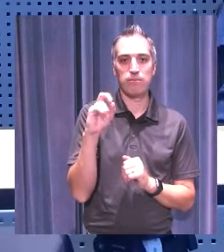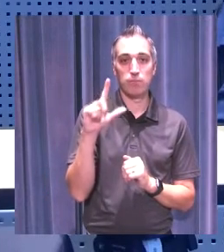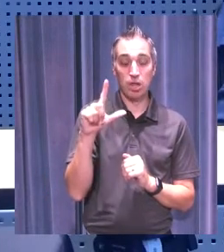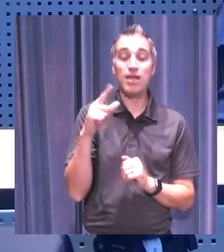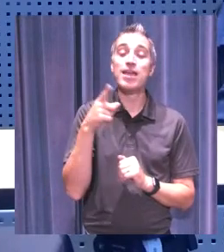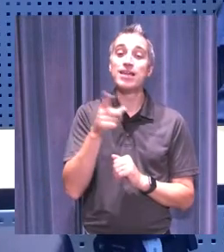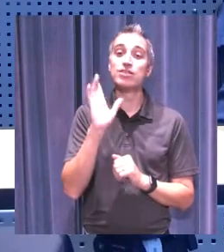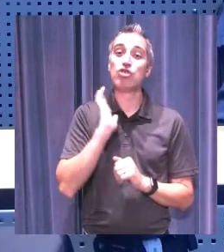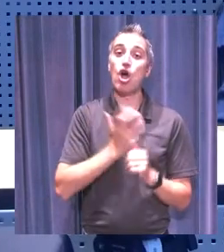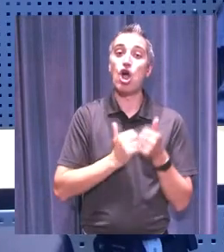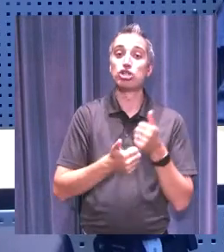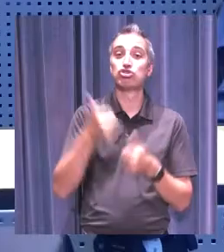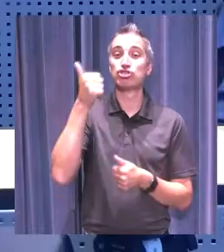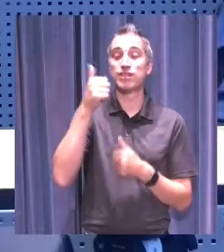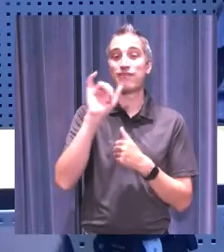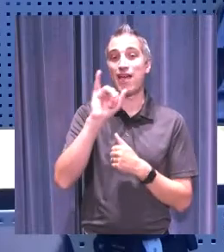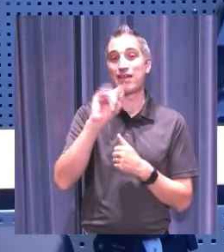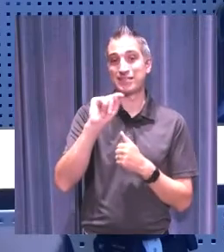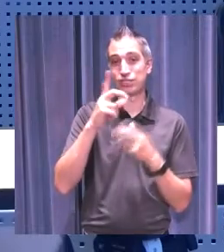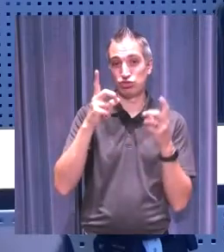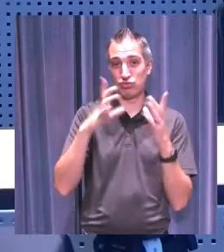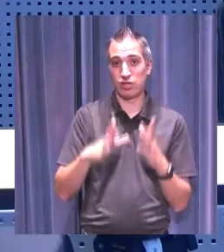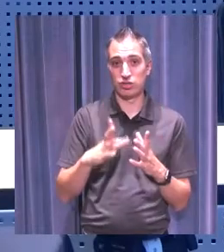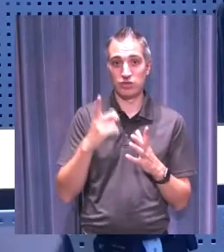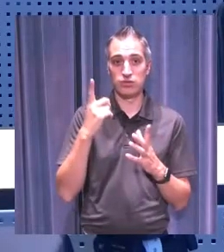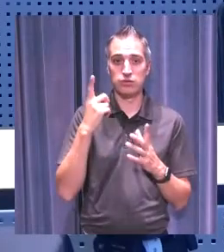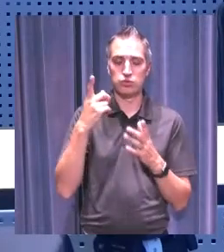to talk more about the details of this process.